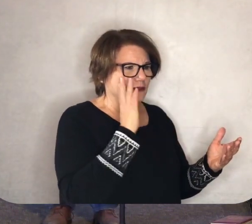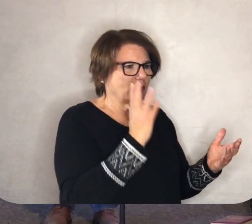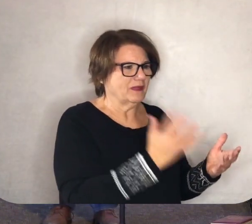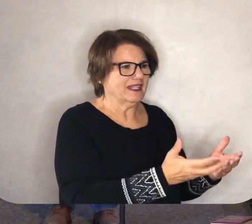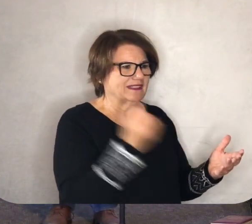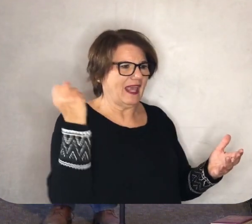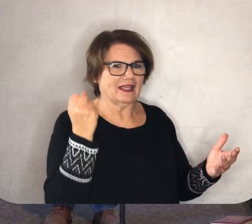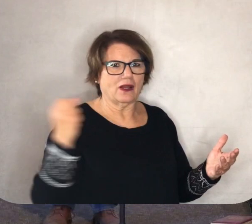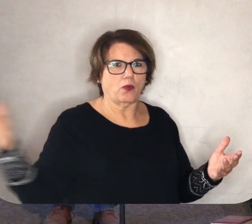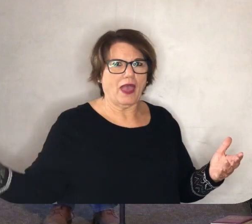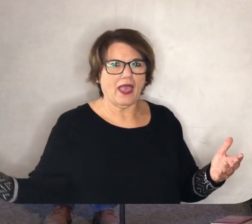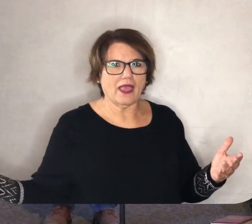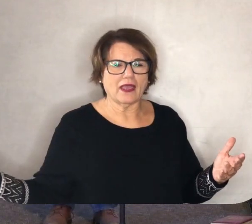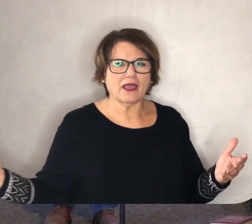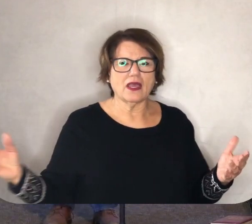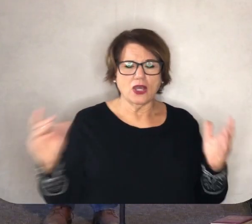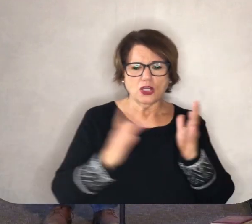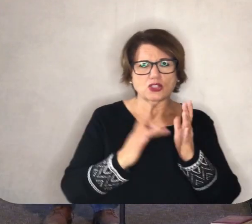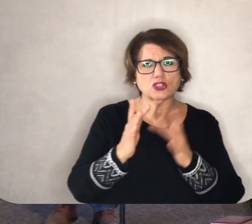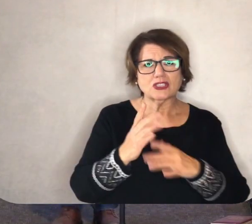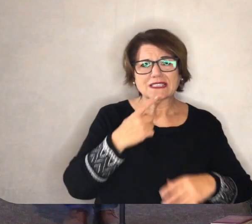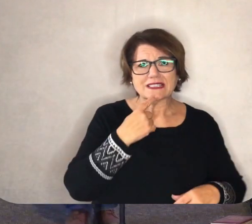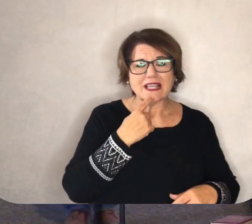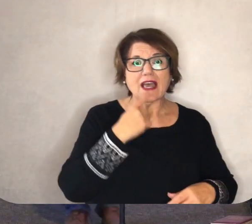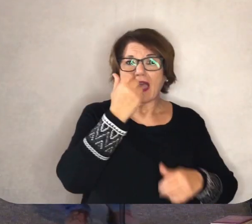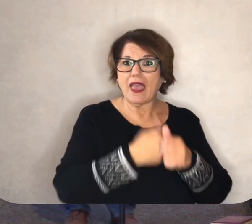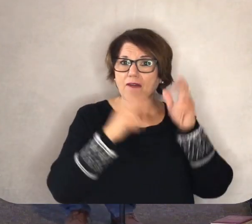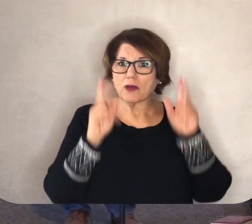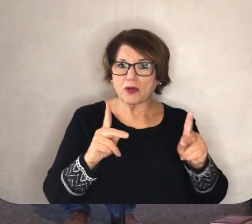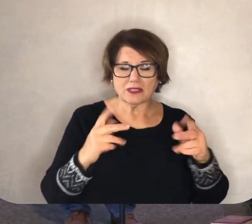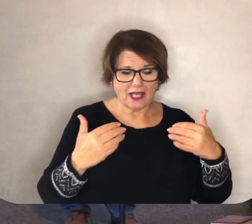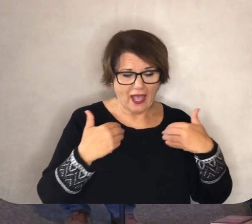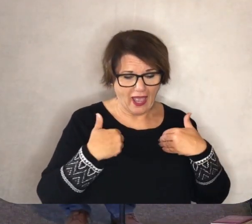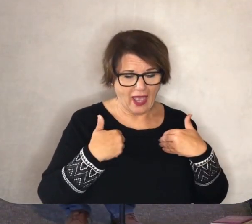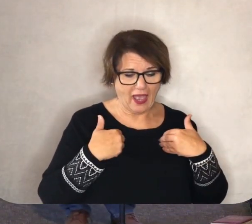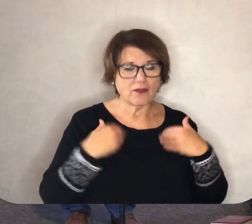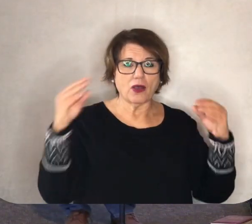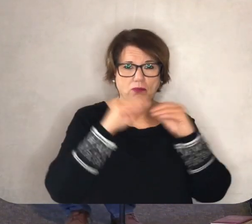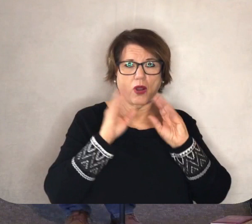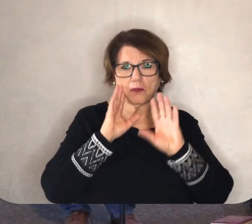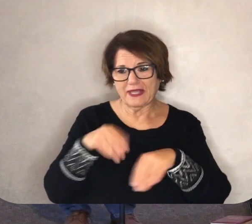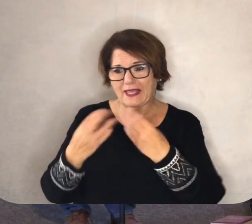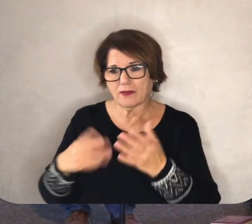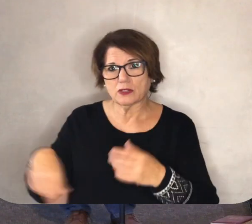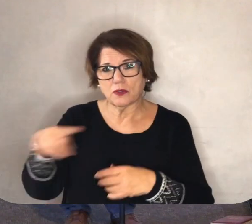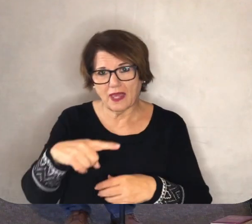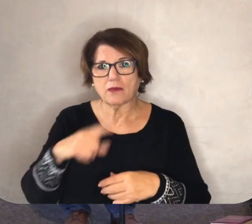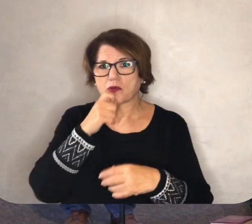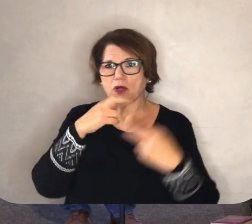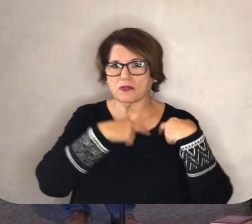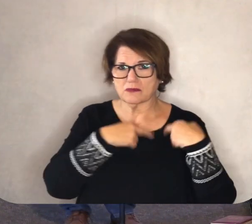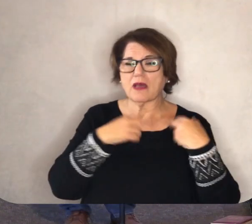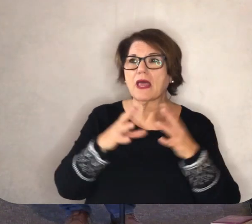away. Jesus says, "For everyone who has shall more be given, and he shall have an